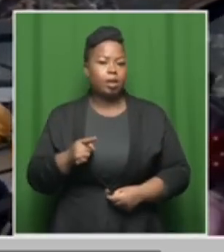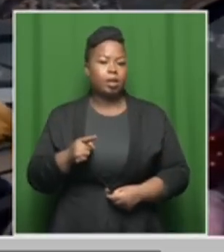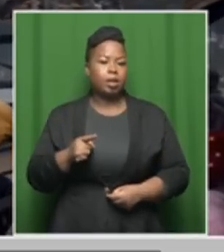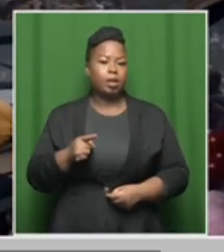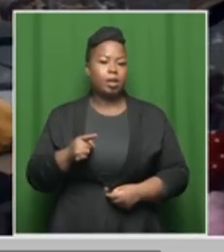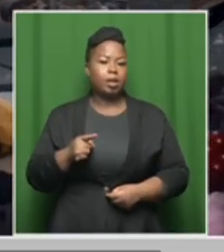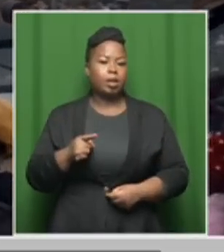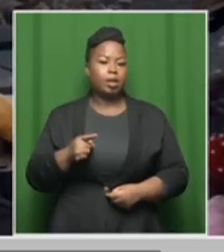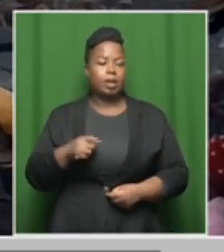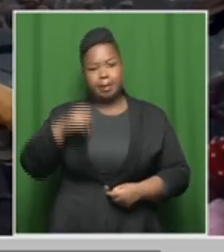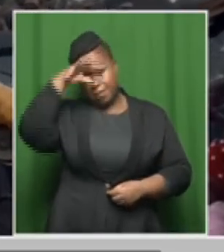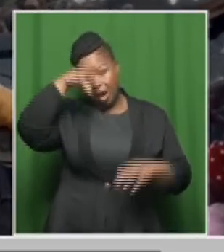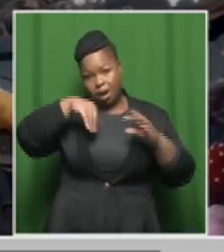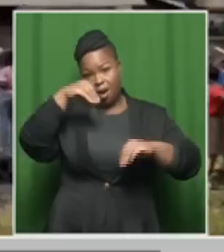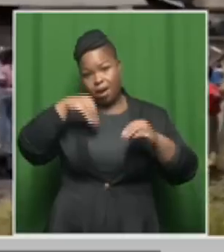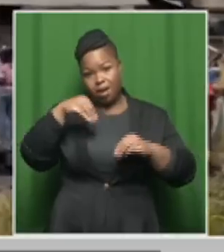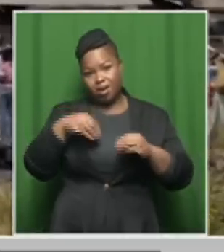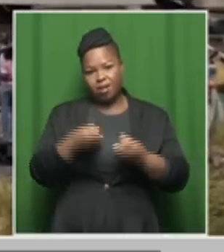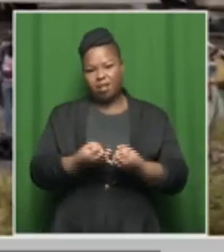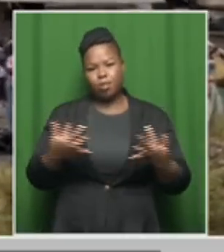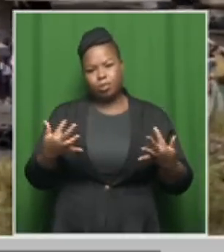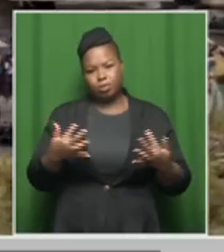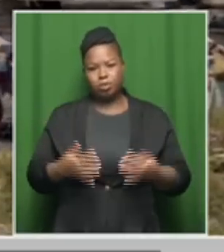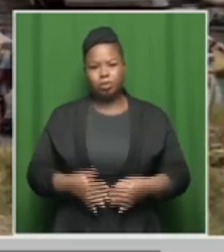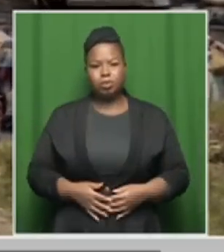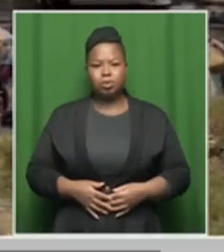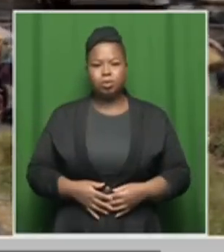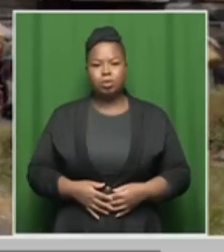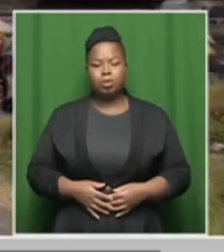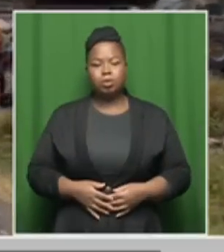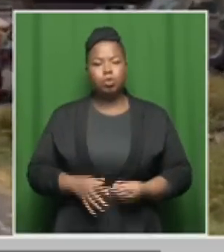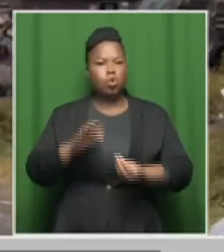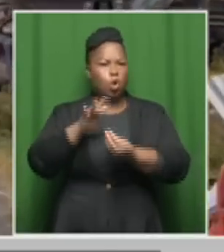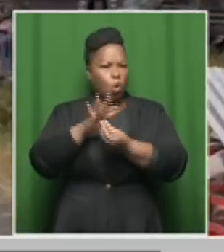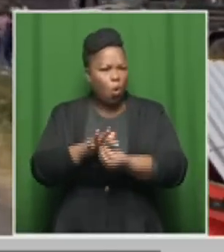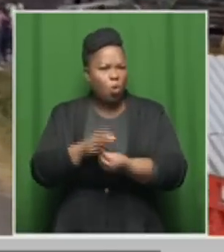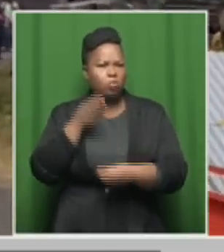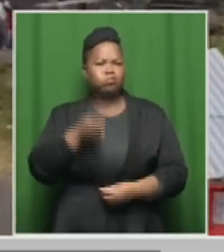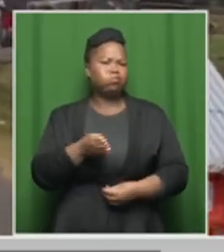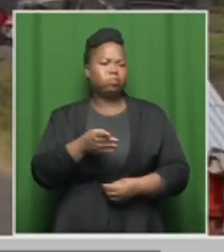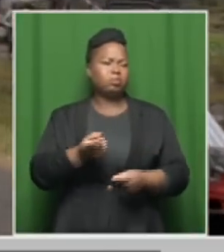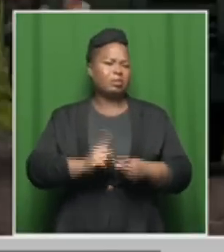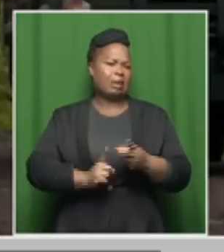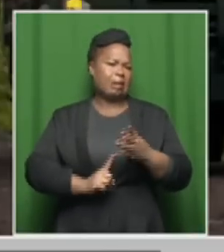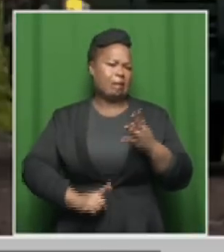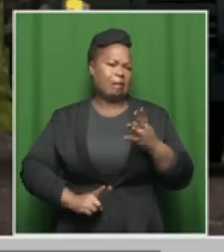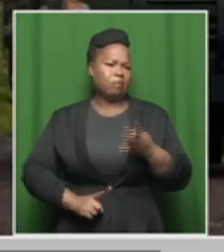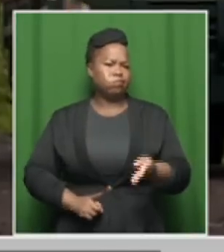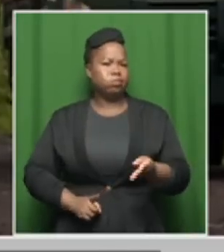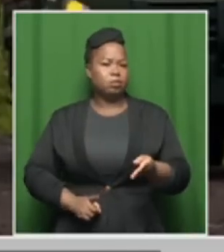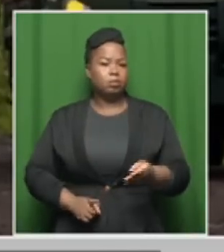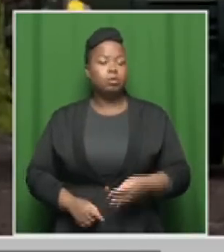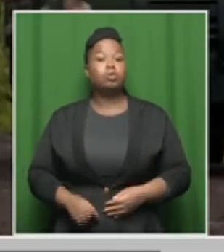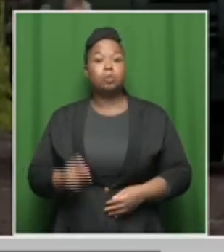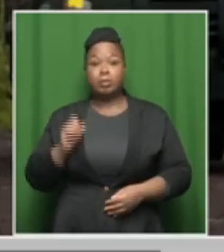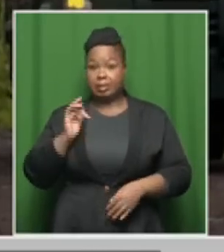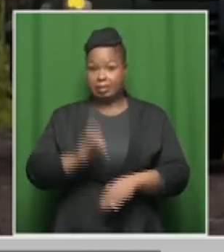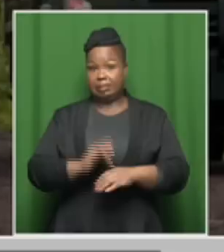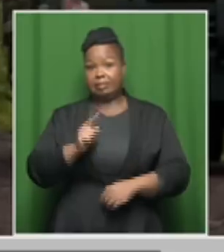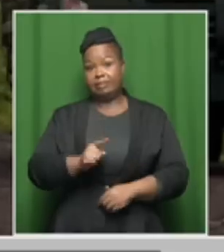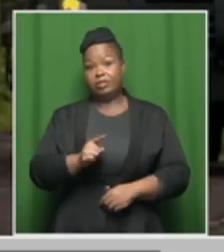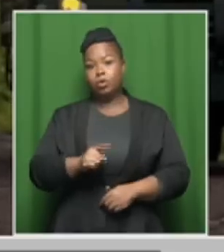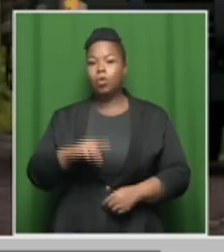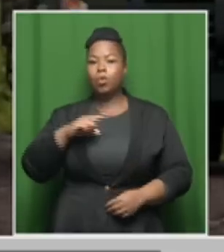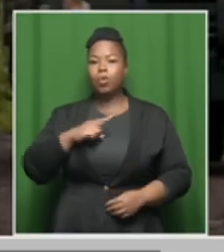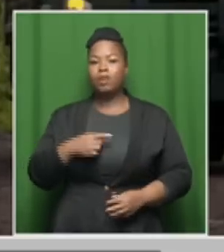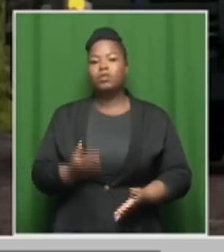what are called mining materials like coltan and cobalt and stuff like that, which of course also has is an incentive for